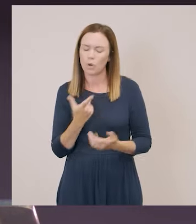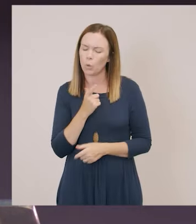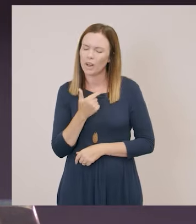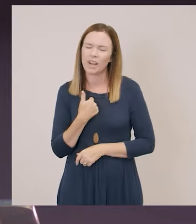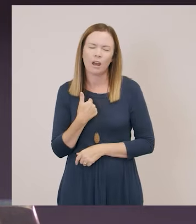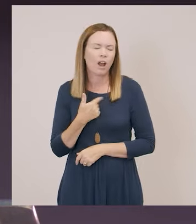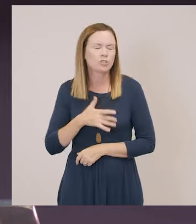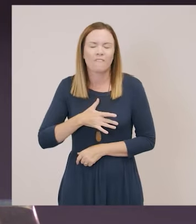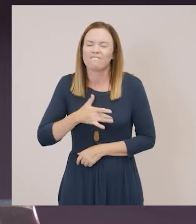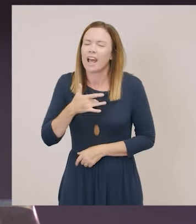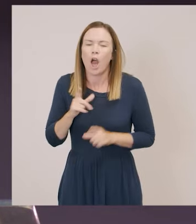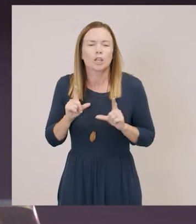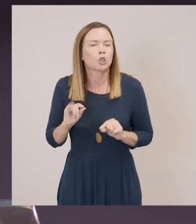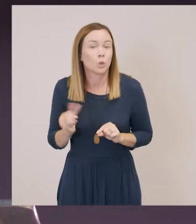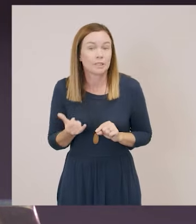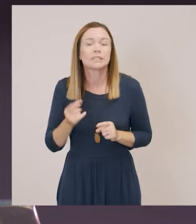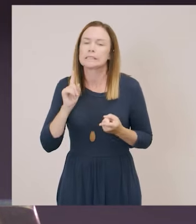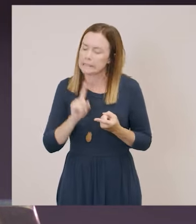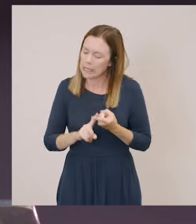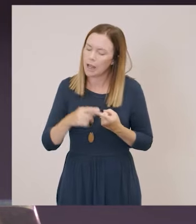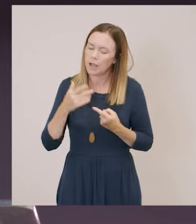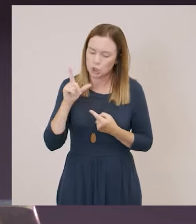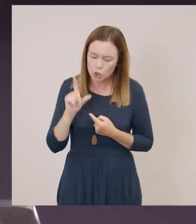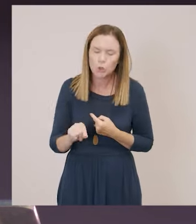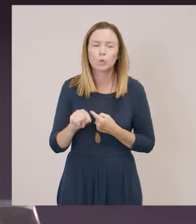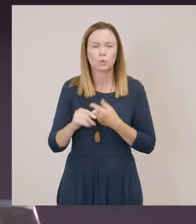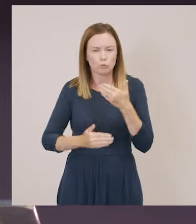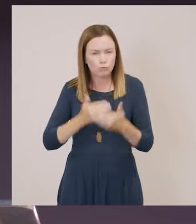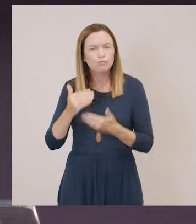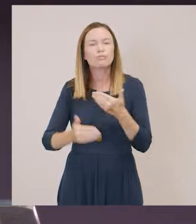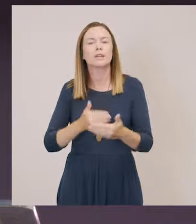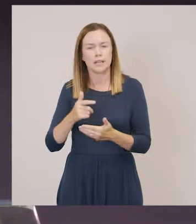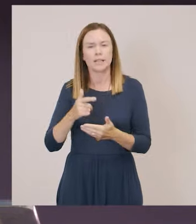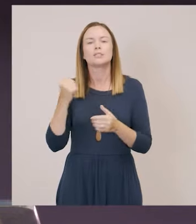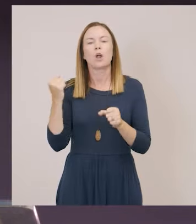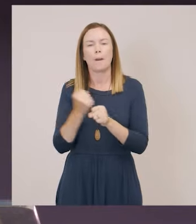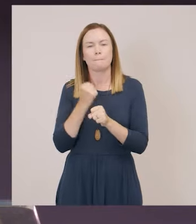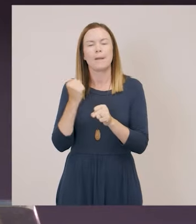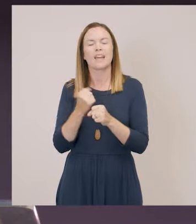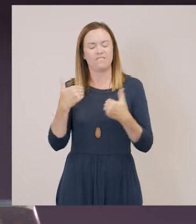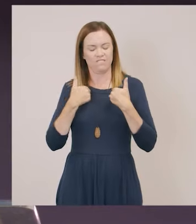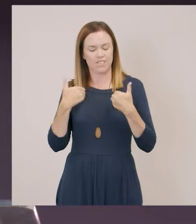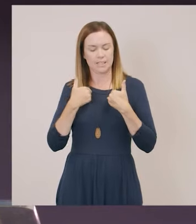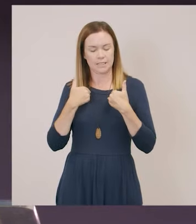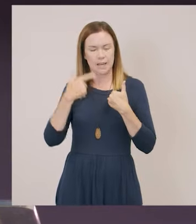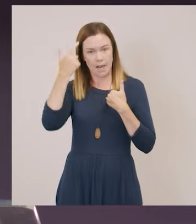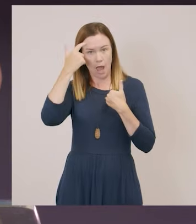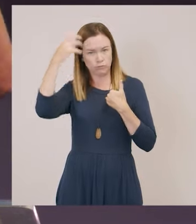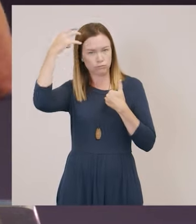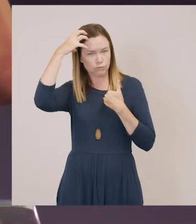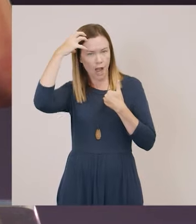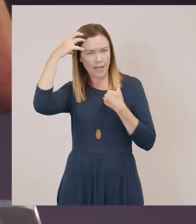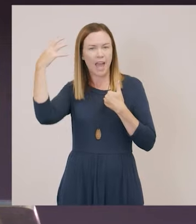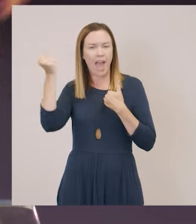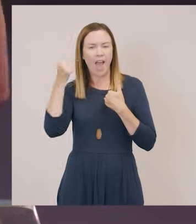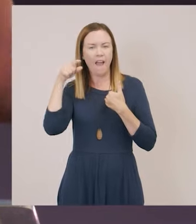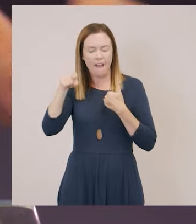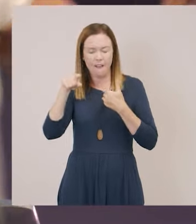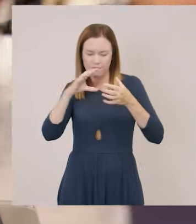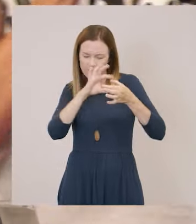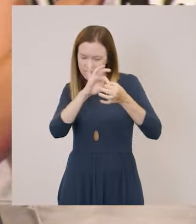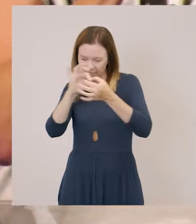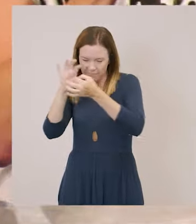feel like doing them, we're getting fit. It's like we're forming neural pathways in our brain so that then when it really matters, we